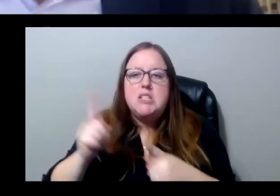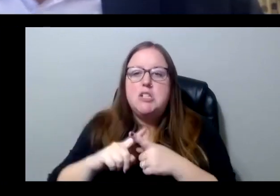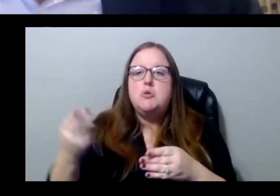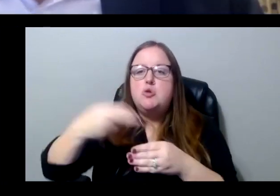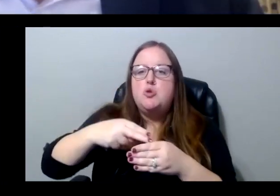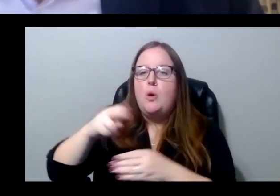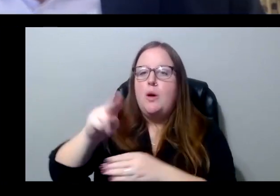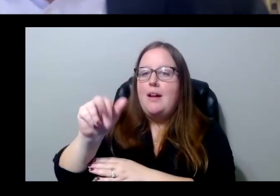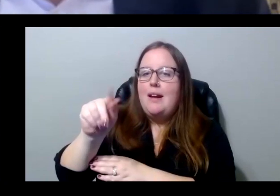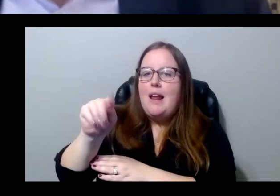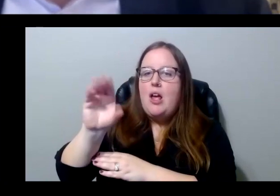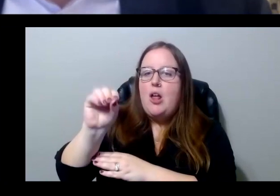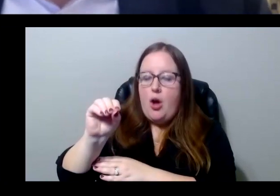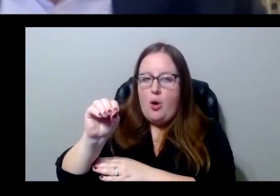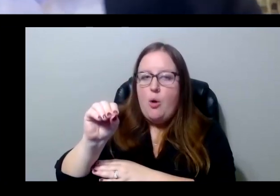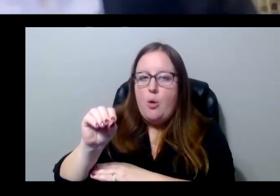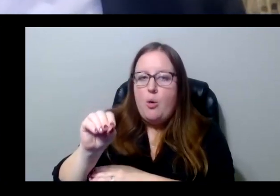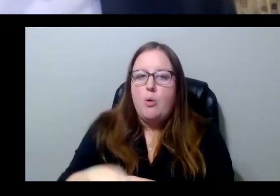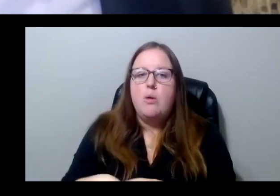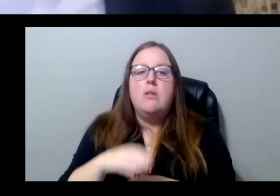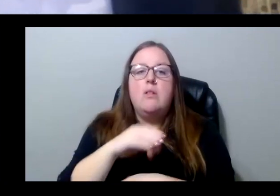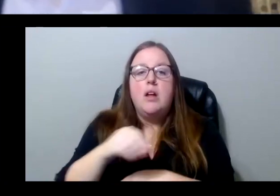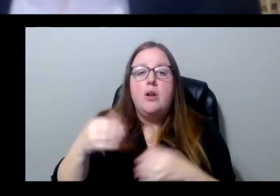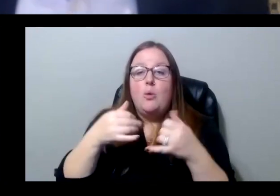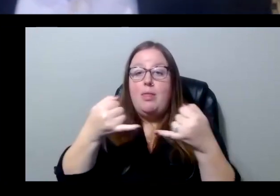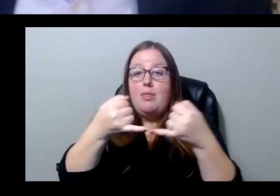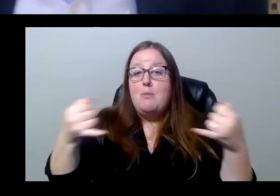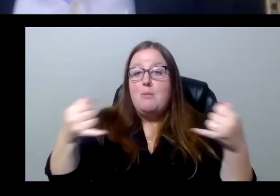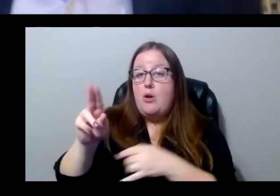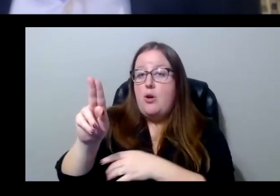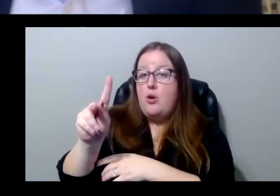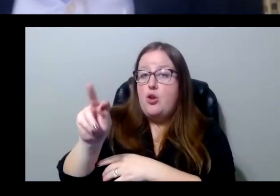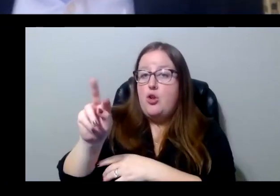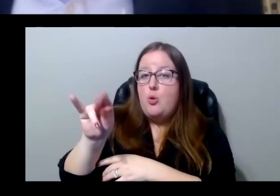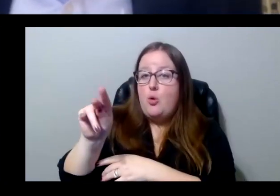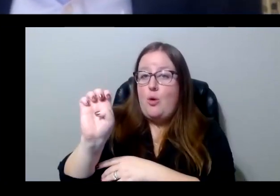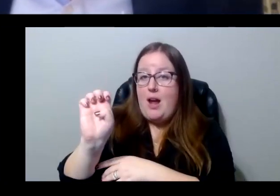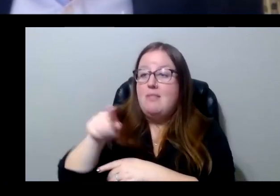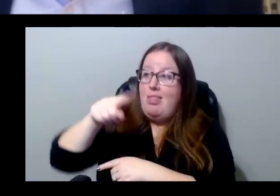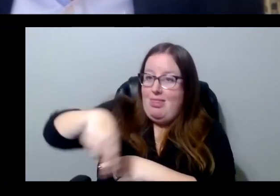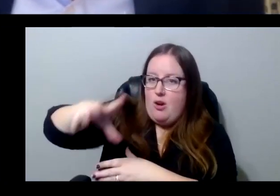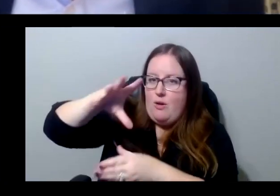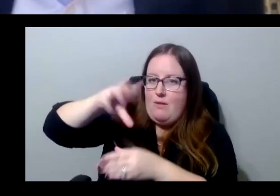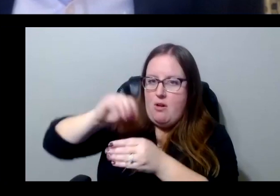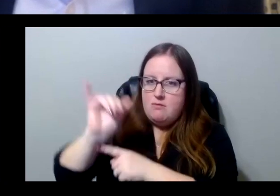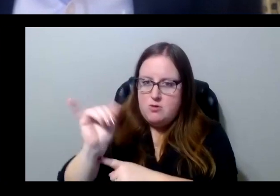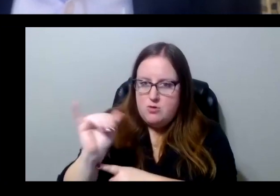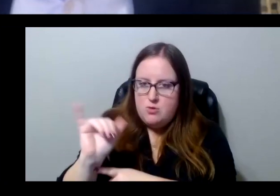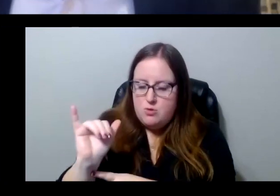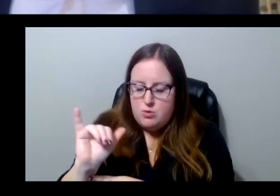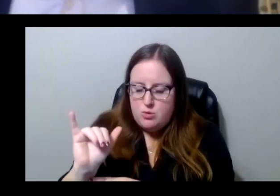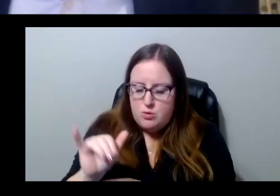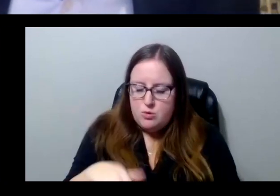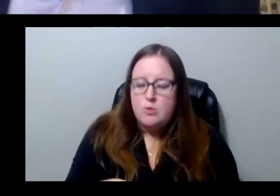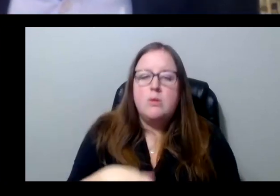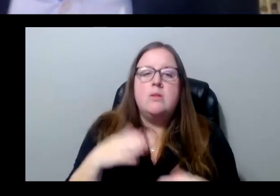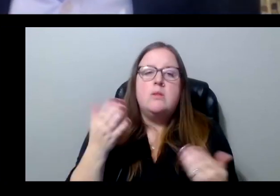way through a world that they had no idea, totally unknown to them. and unknown to us as